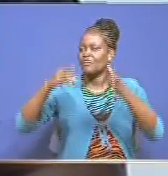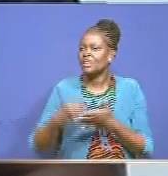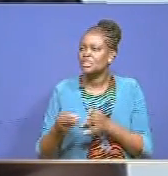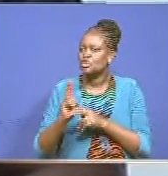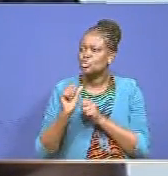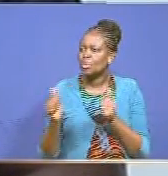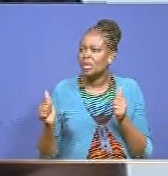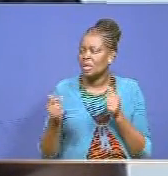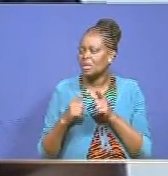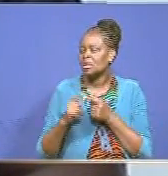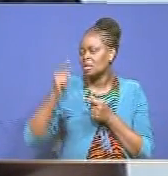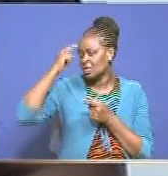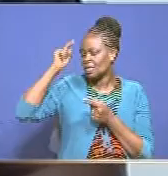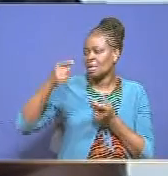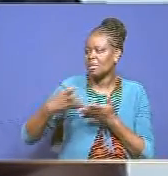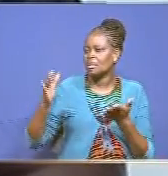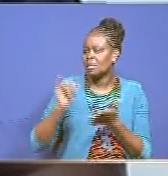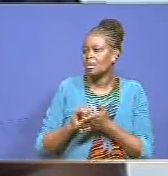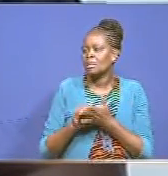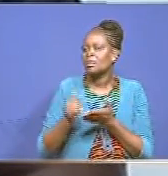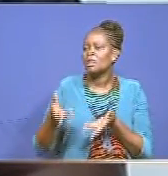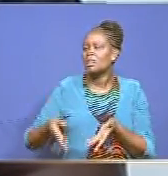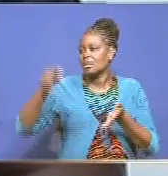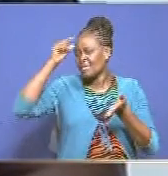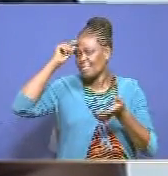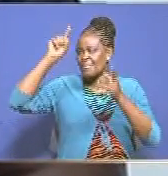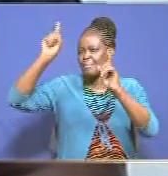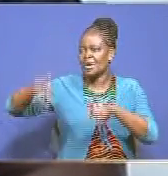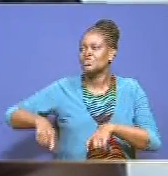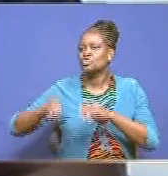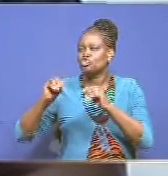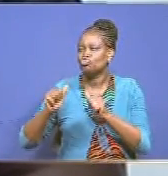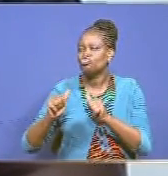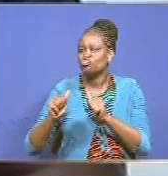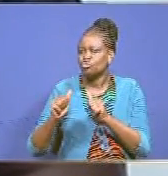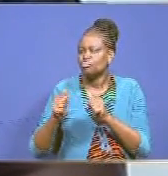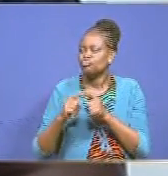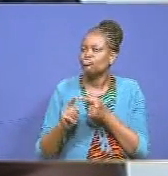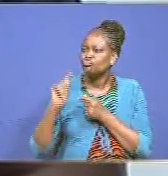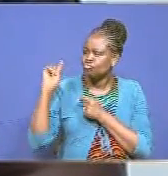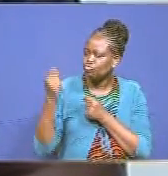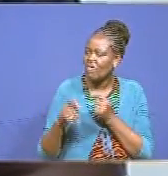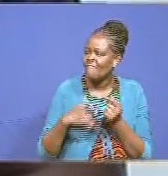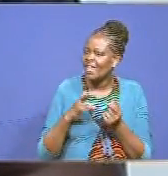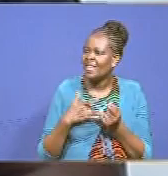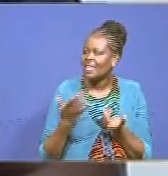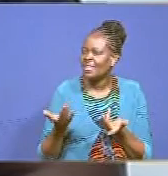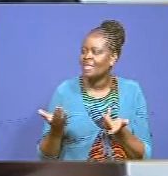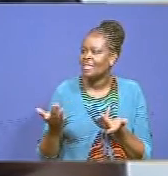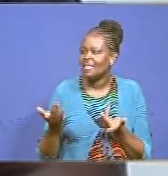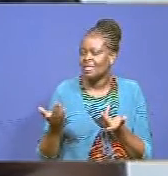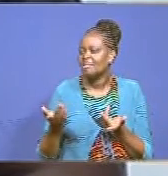use. So I think those are things the current government really need to look into. And Kenyans are feeling, they're a little